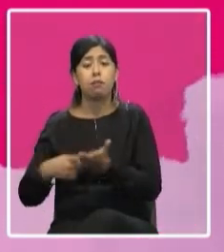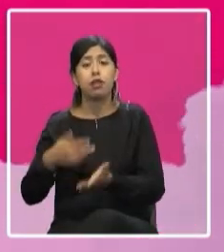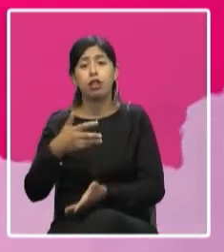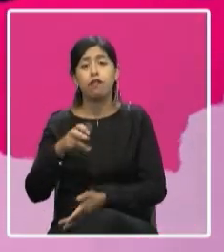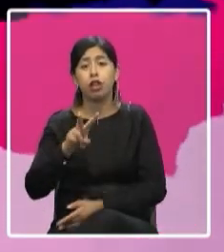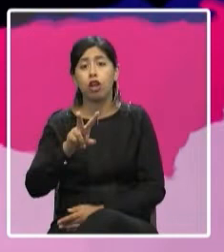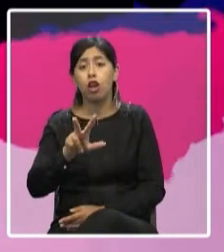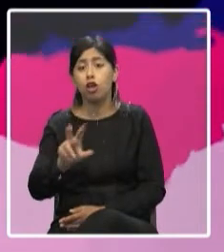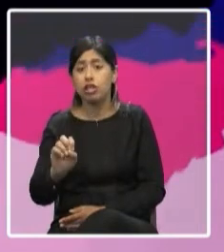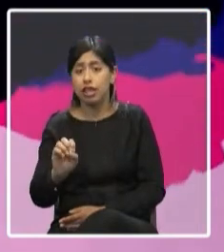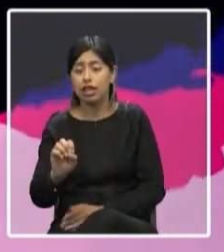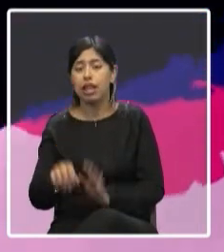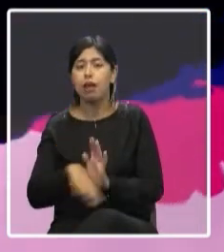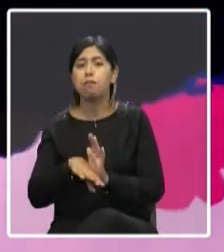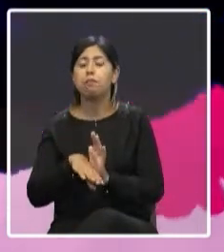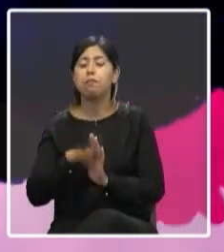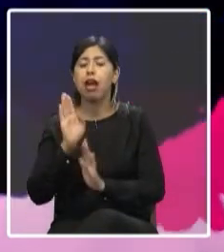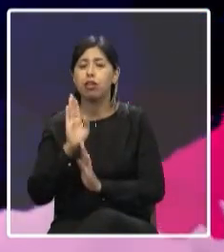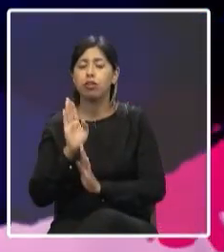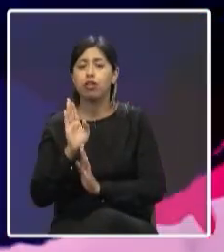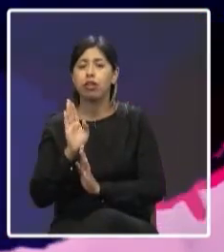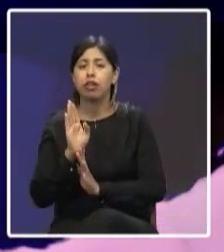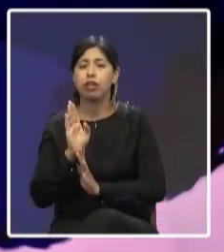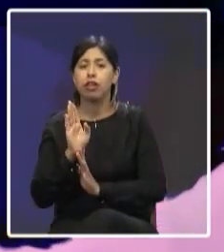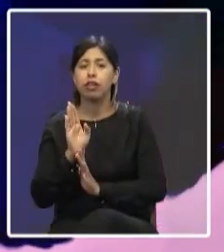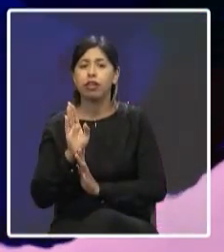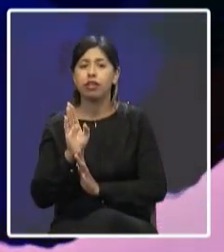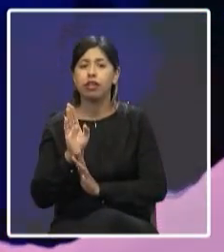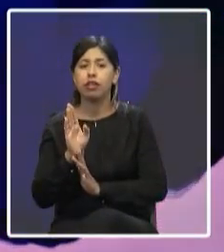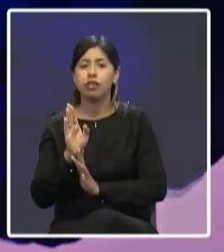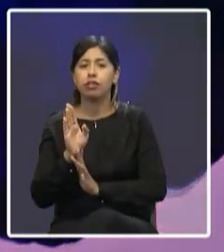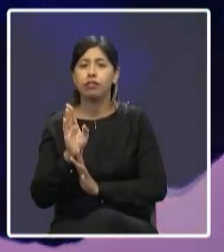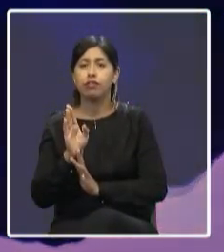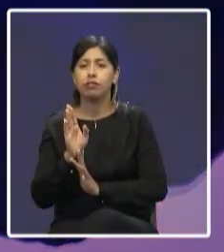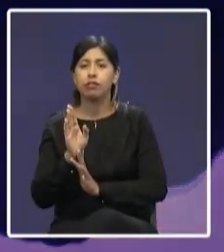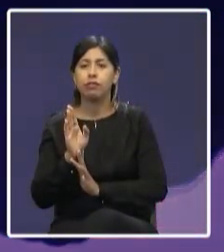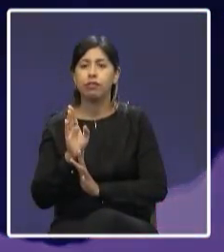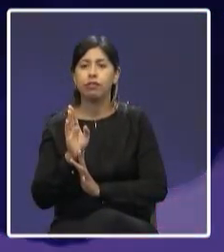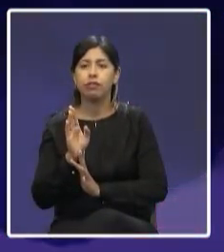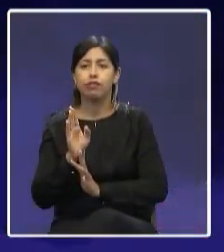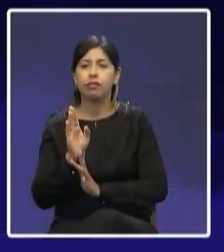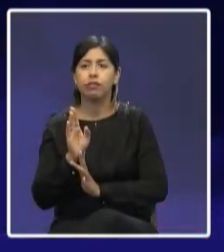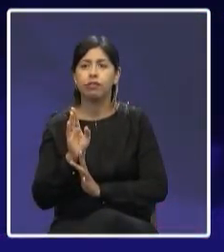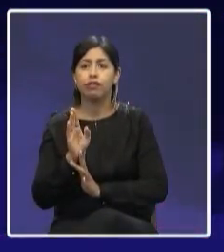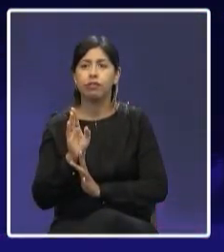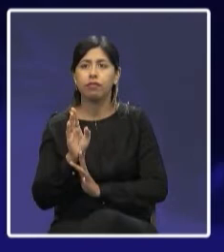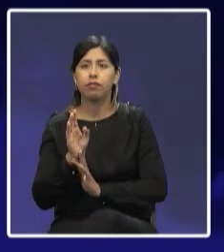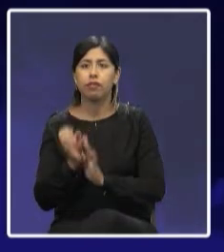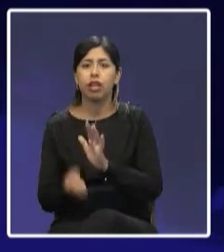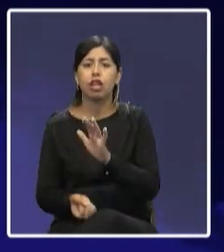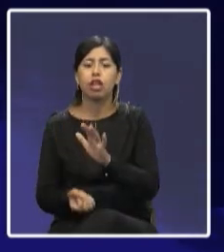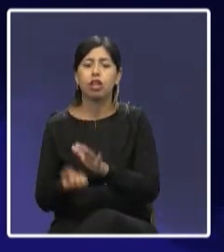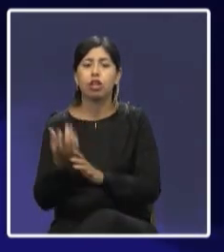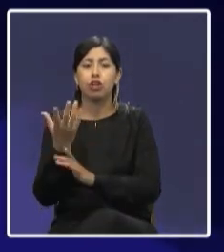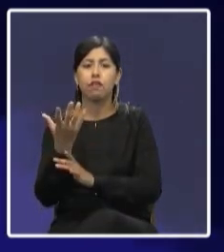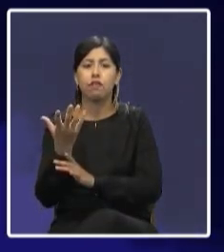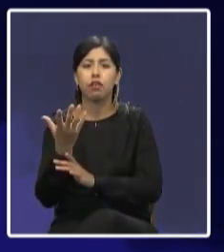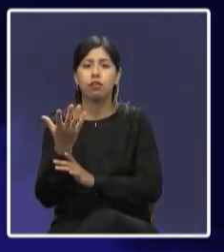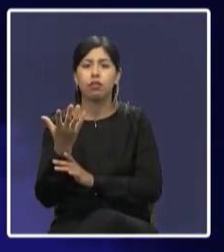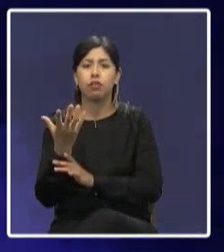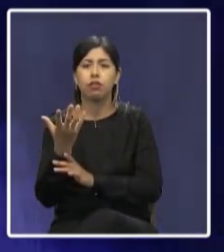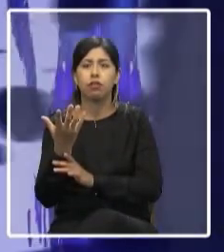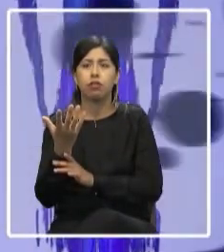on instruments and information, electricity and electronics, and in health. And this changes what jobs